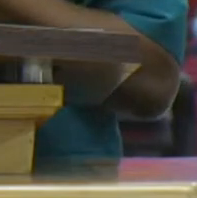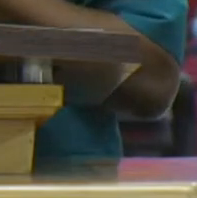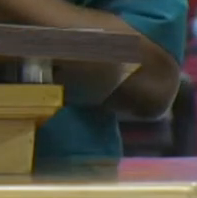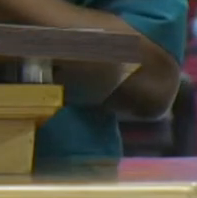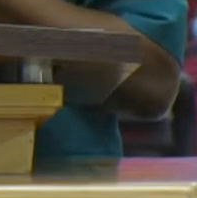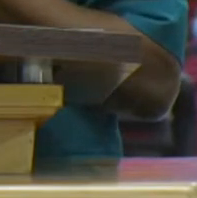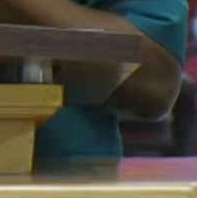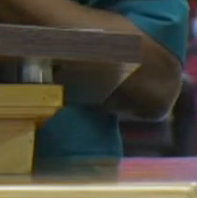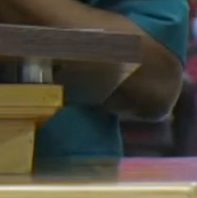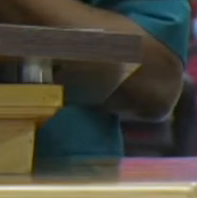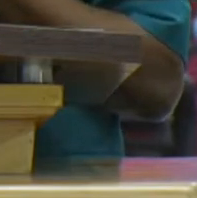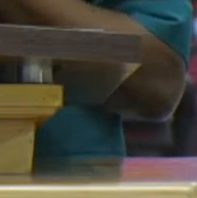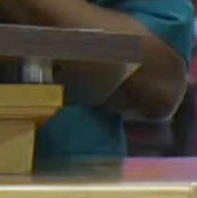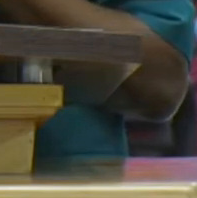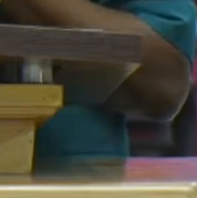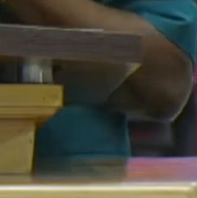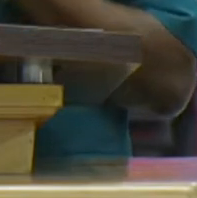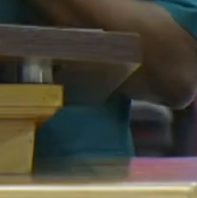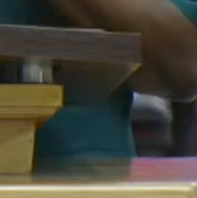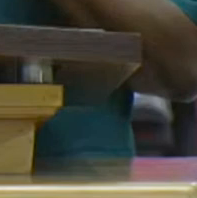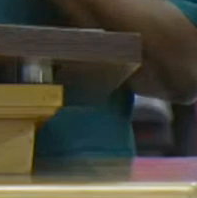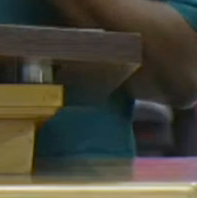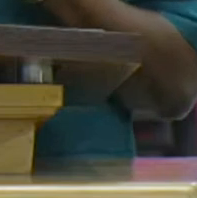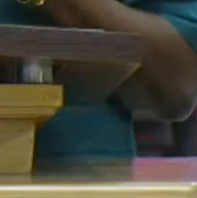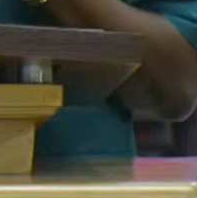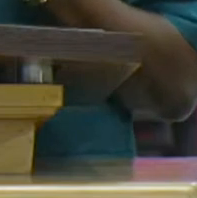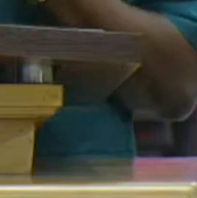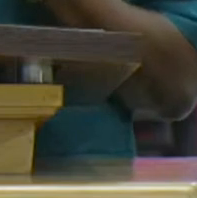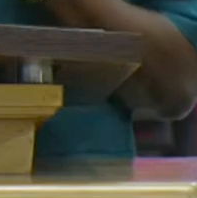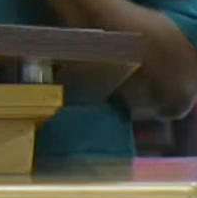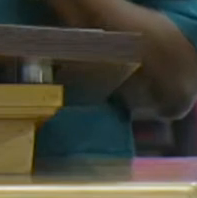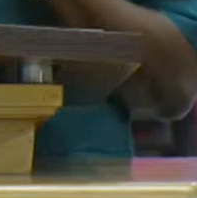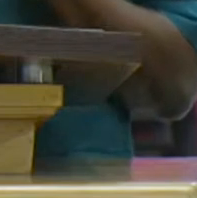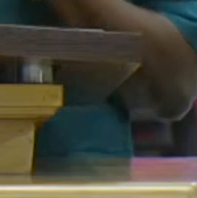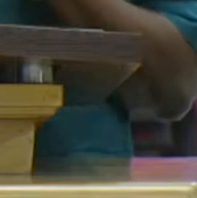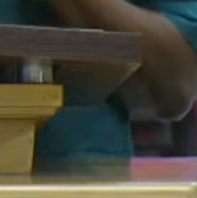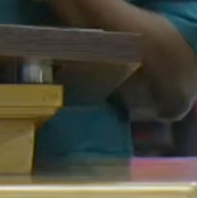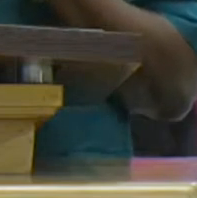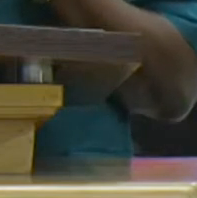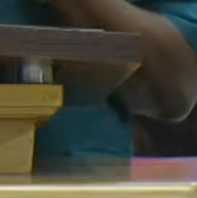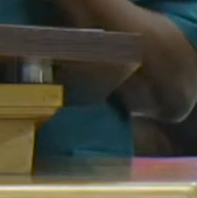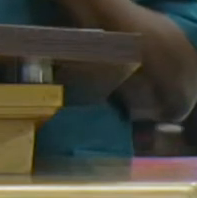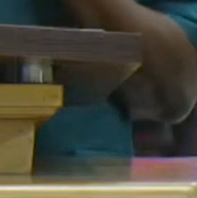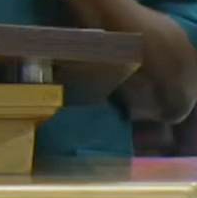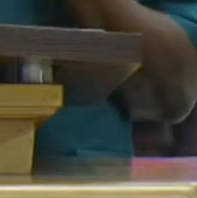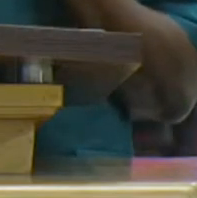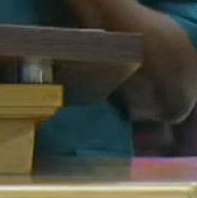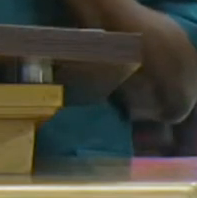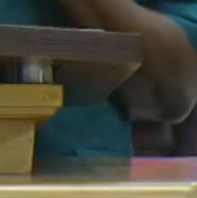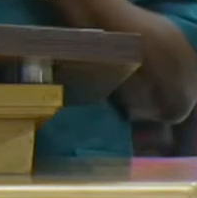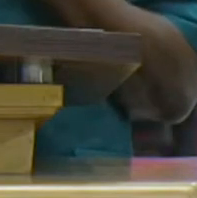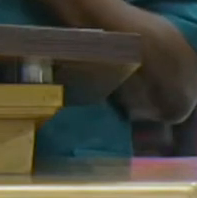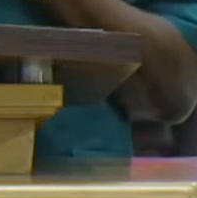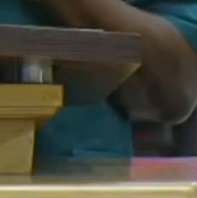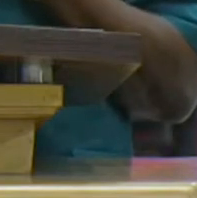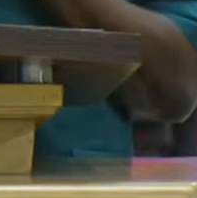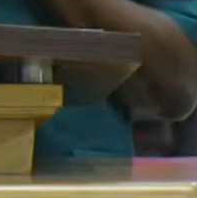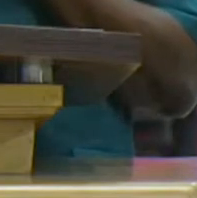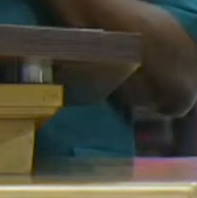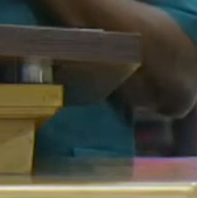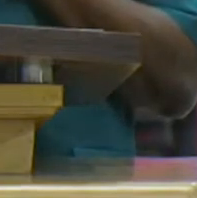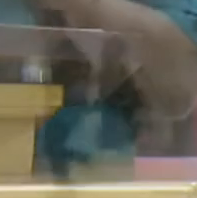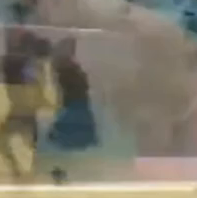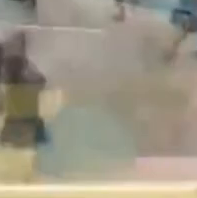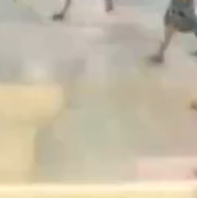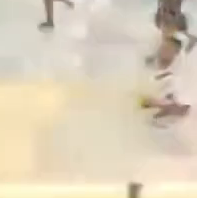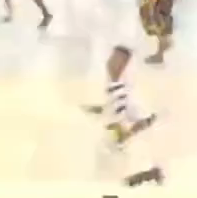altar is open. Come and cry to God. For